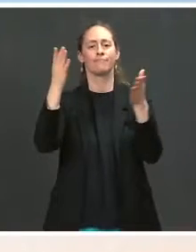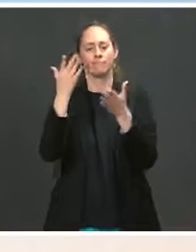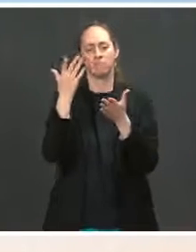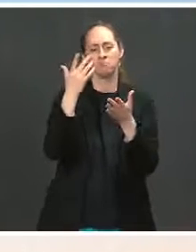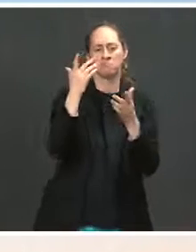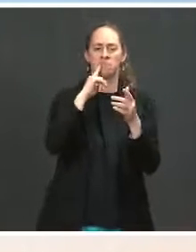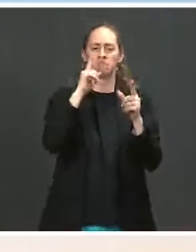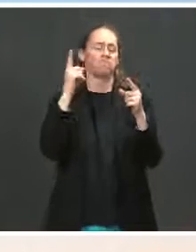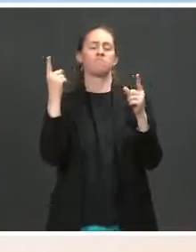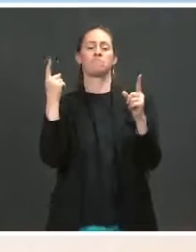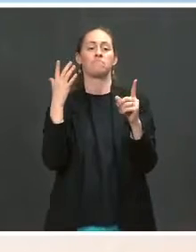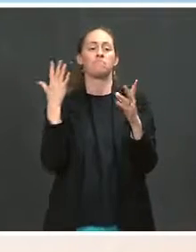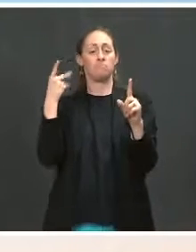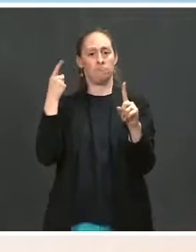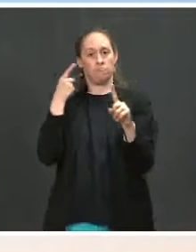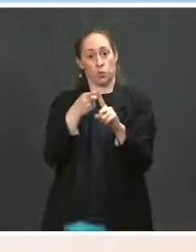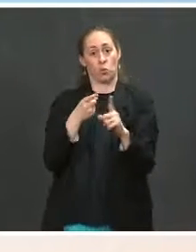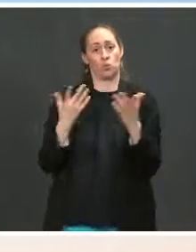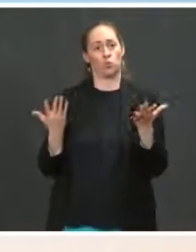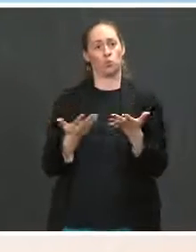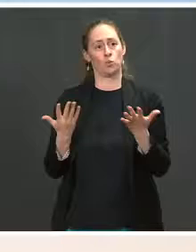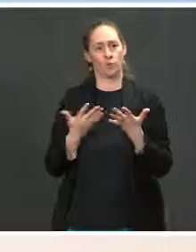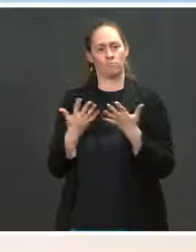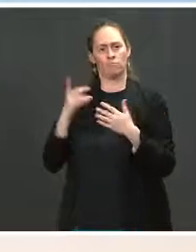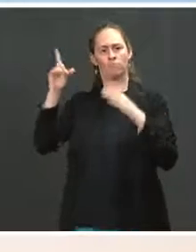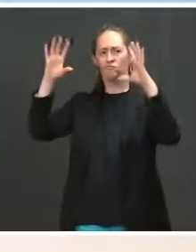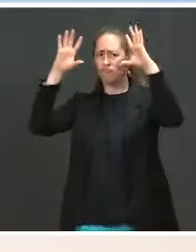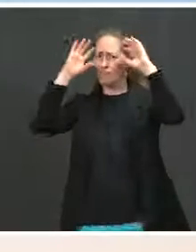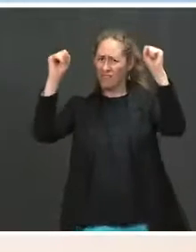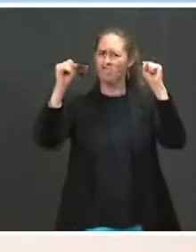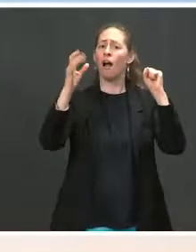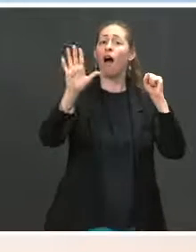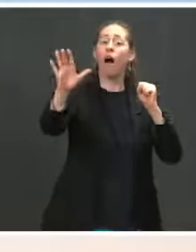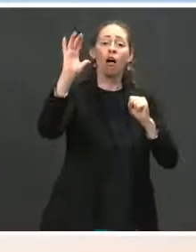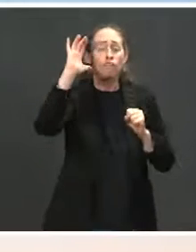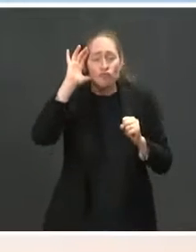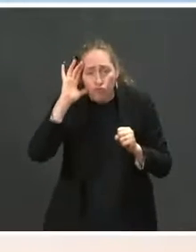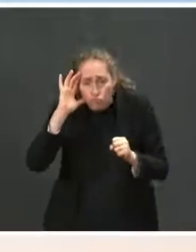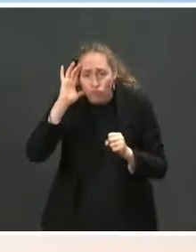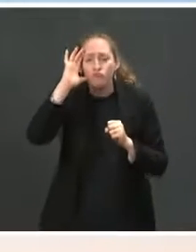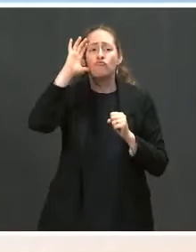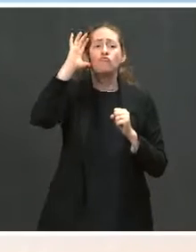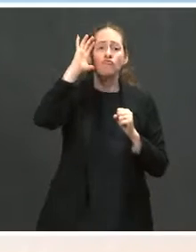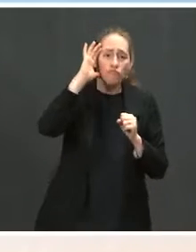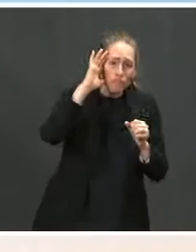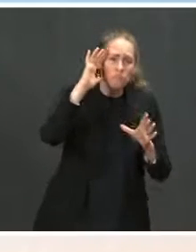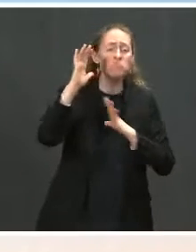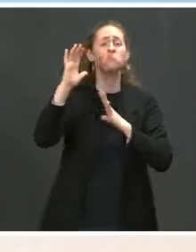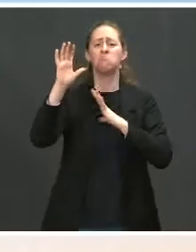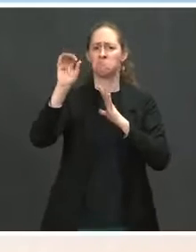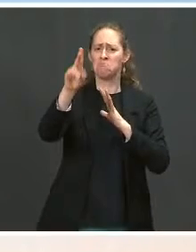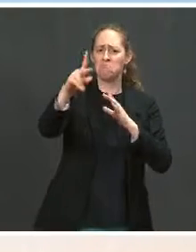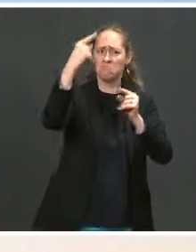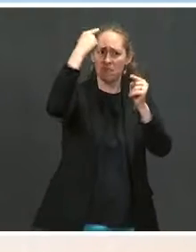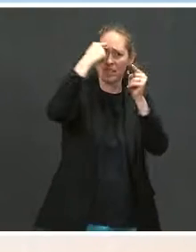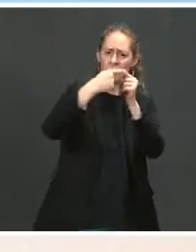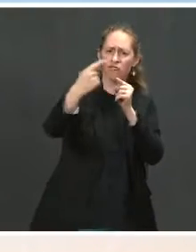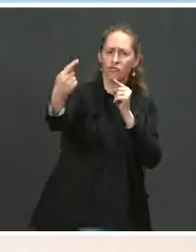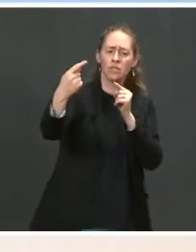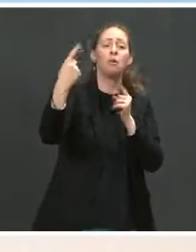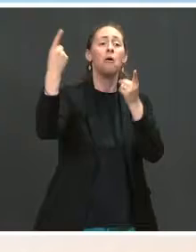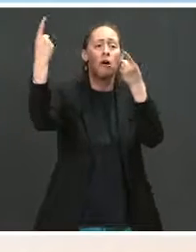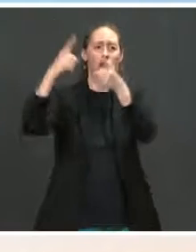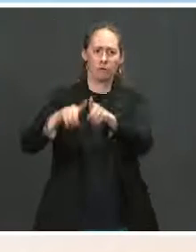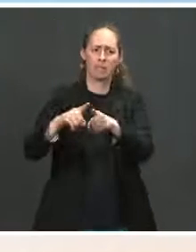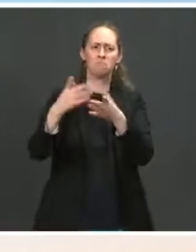again, the president welcomed the advice, welcomed at times disagreement about what the appropriate path forward should be.